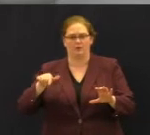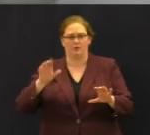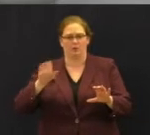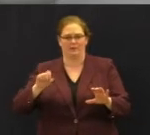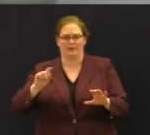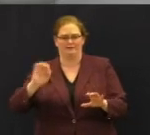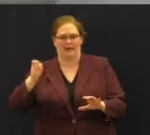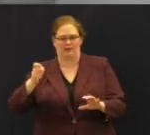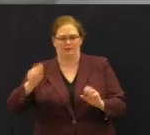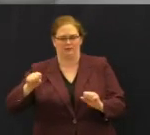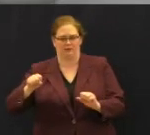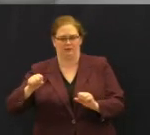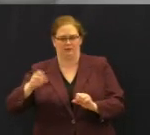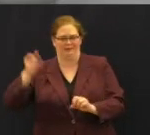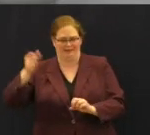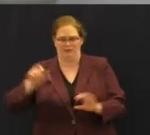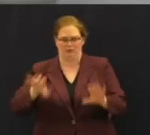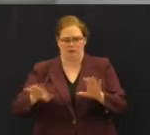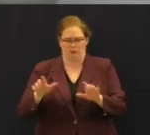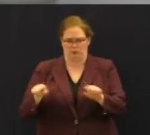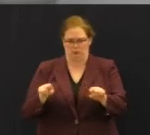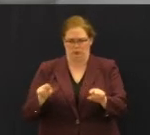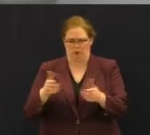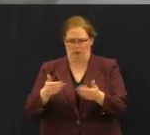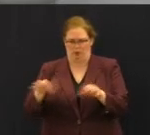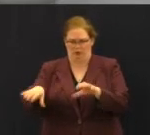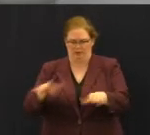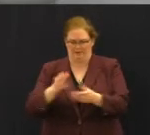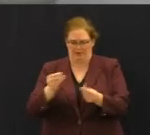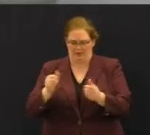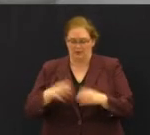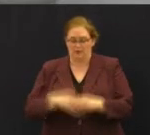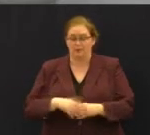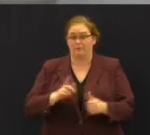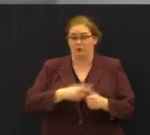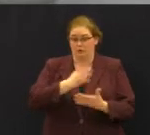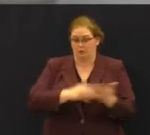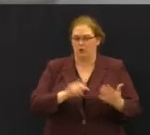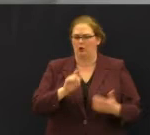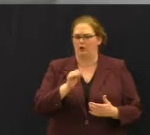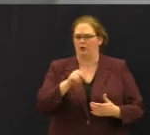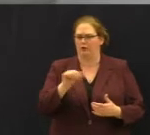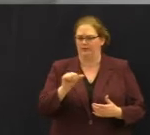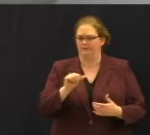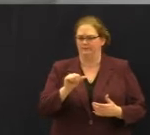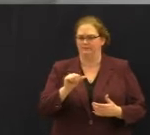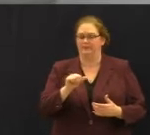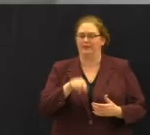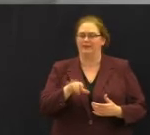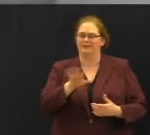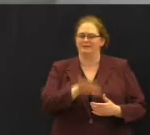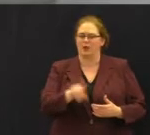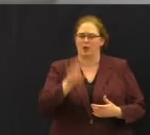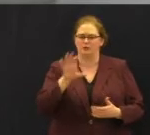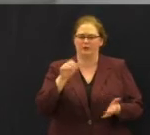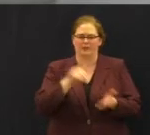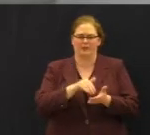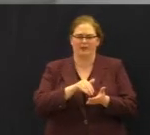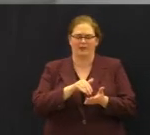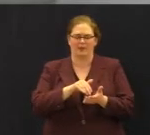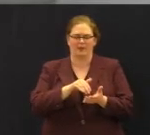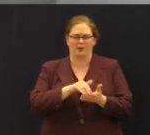immediately. So the first part of it is the LERTA piece is roughly 100,000 square